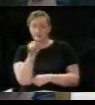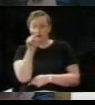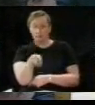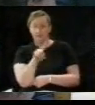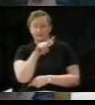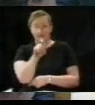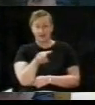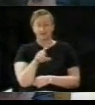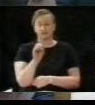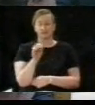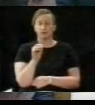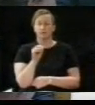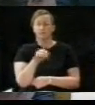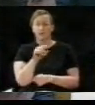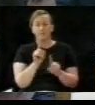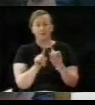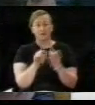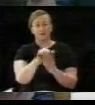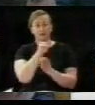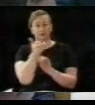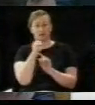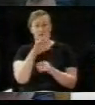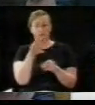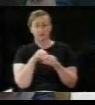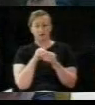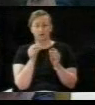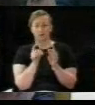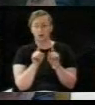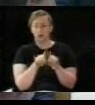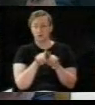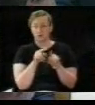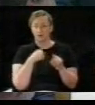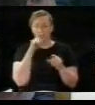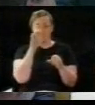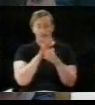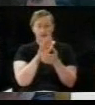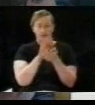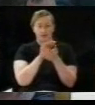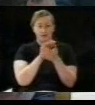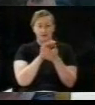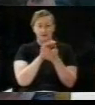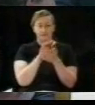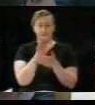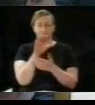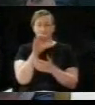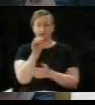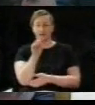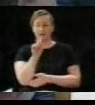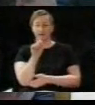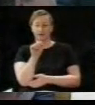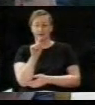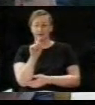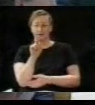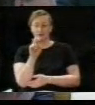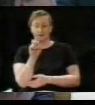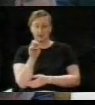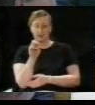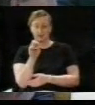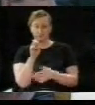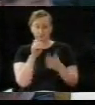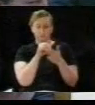be asked. But there are others. I believe the statute cited in the letter by James